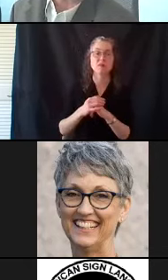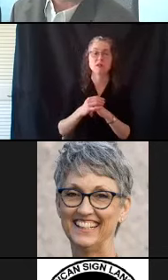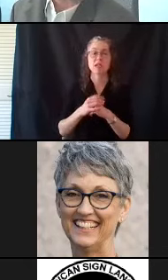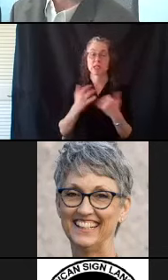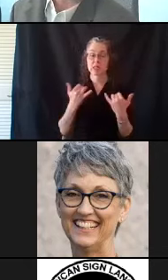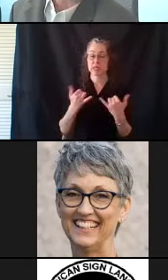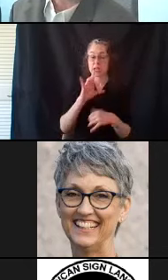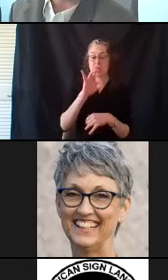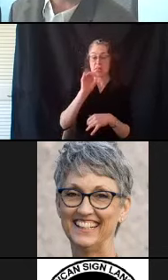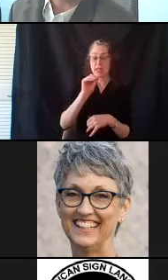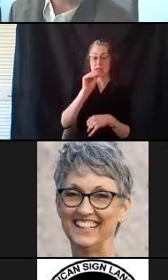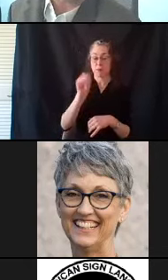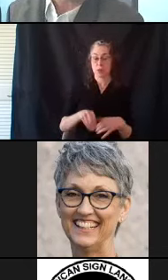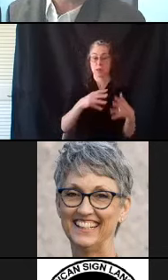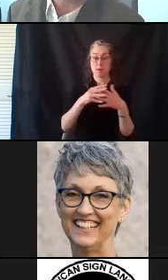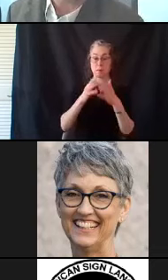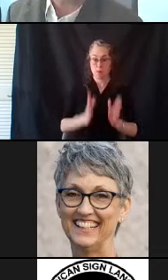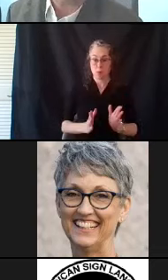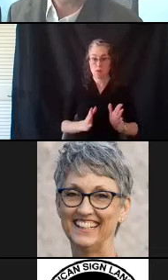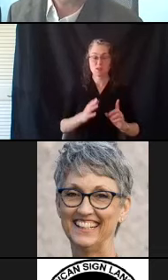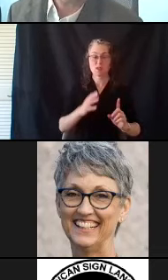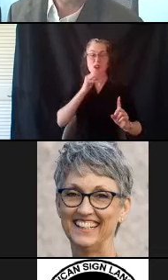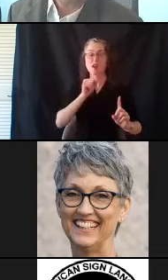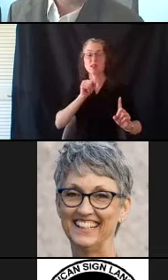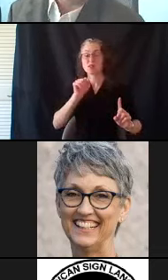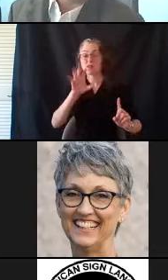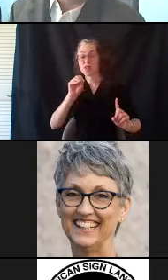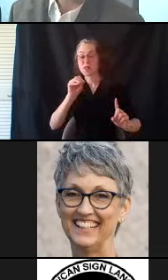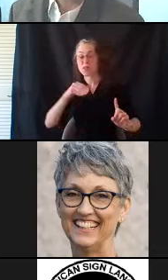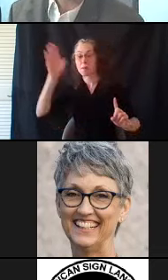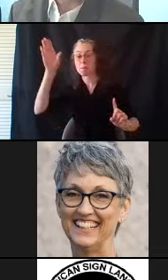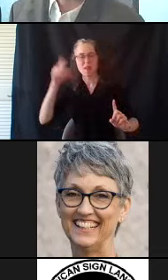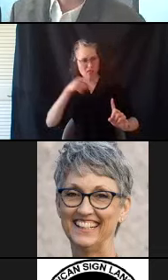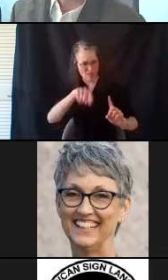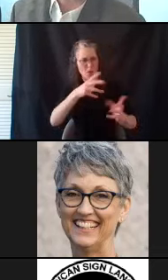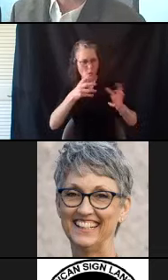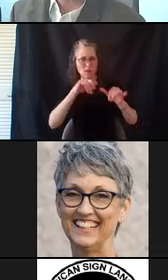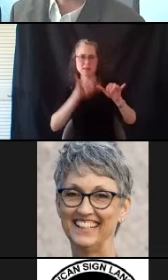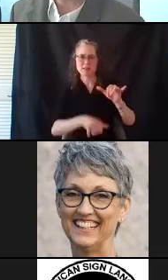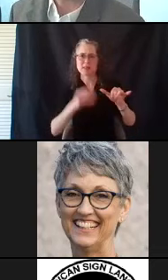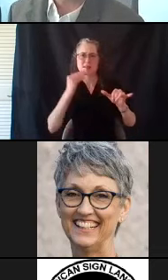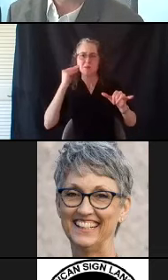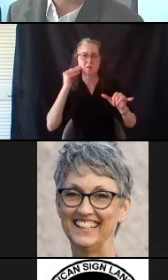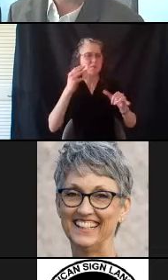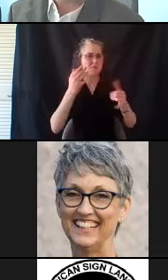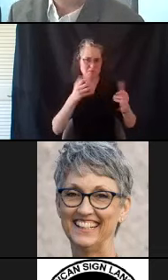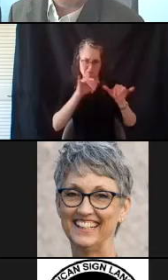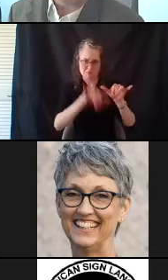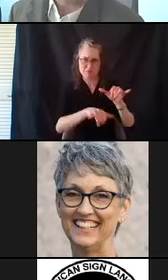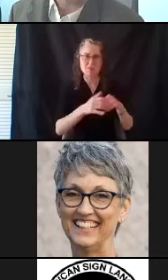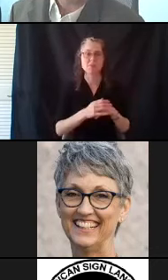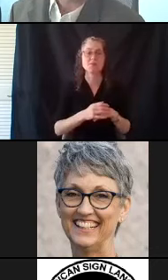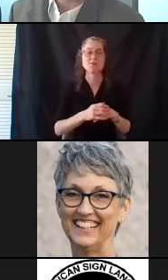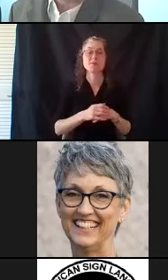over 50 want to remain in their current homes. And 95% of Americans over